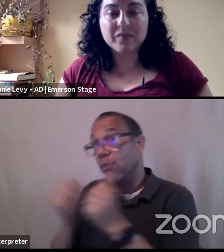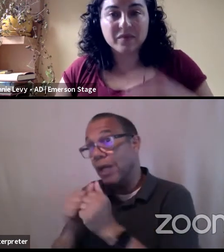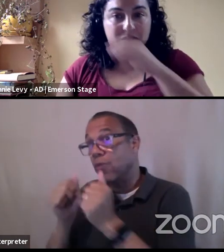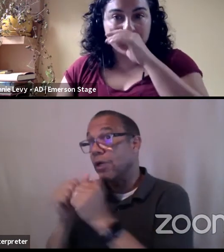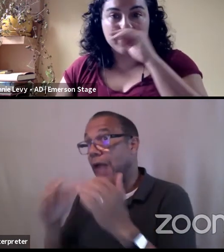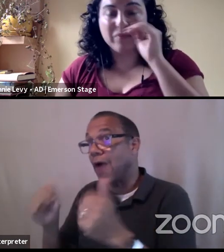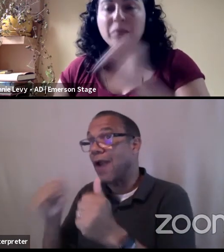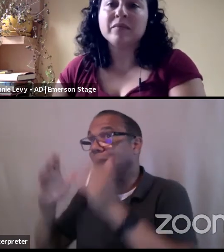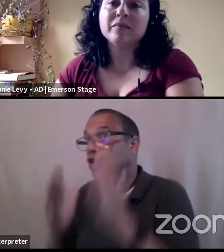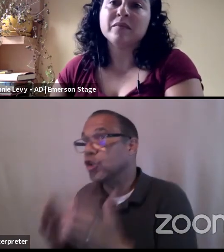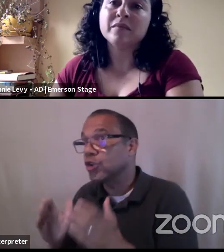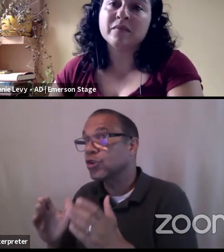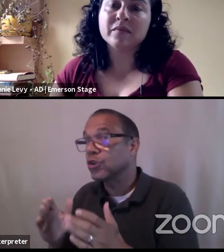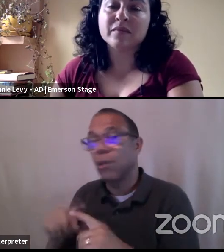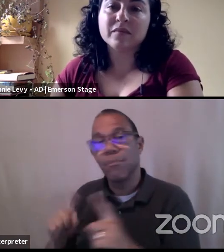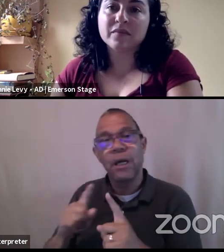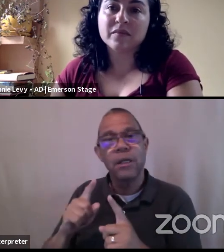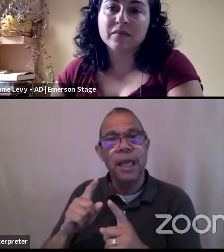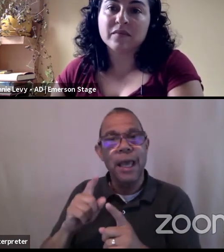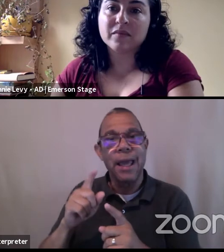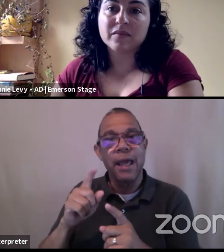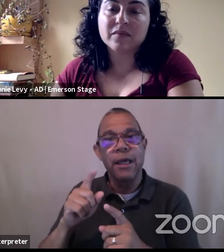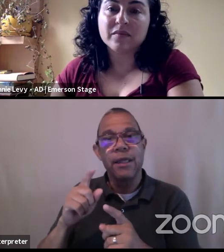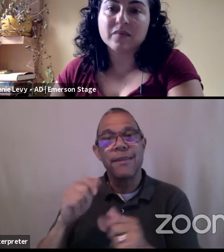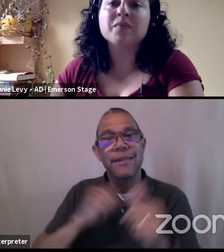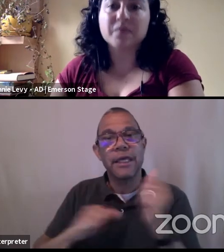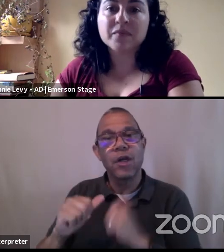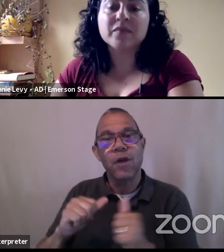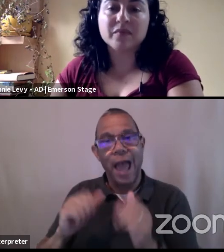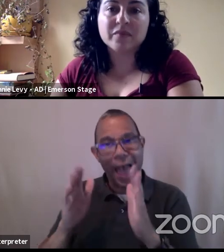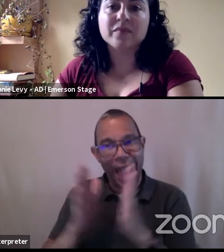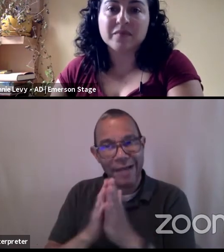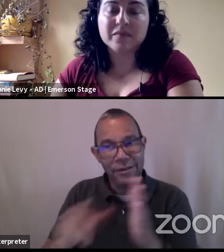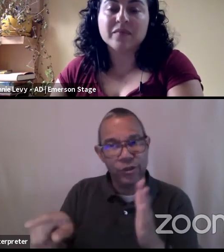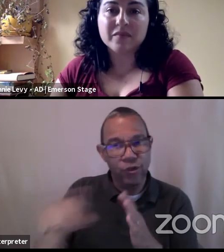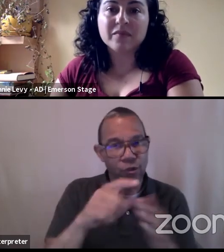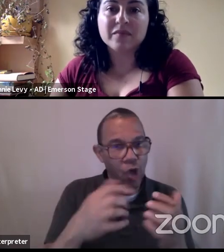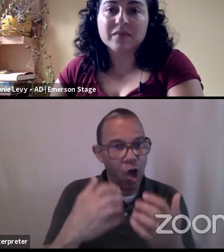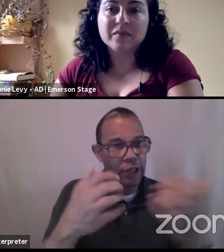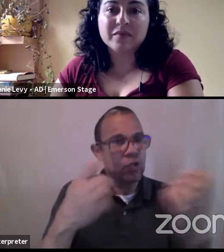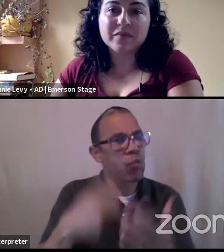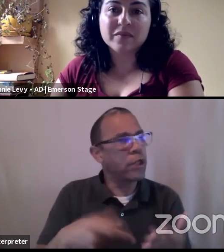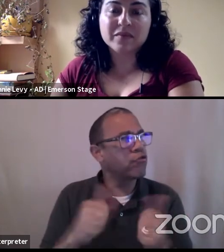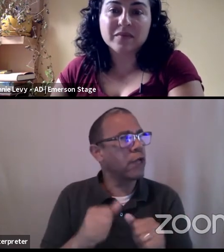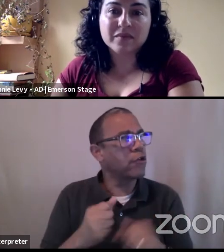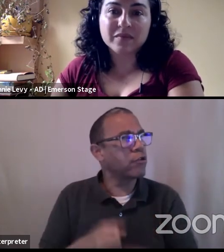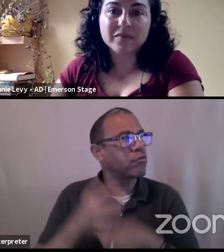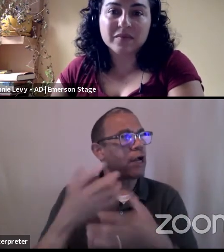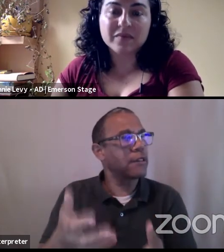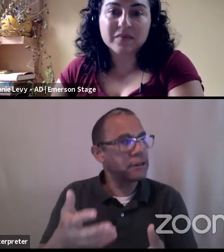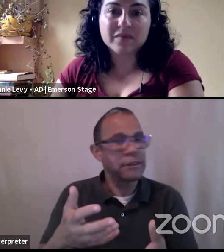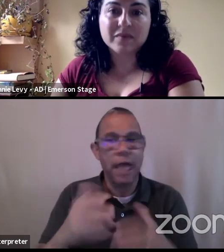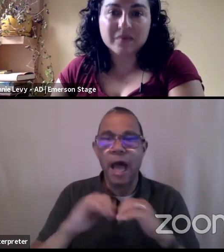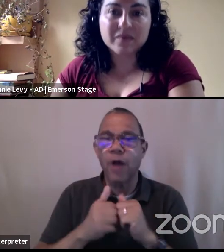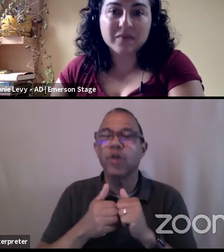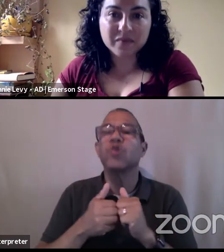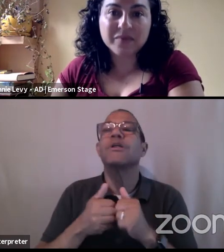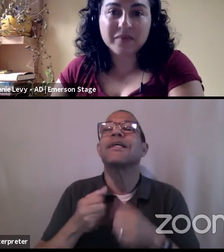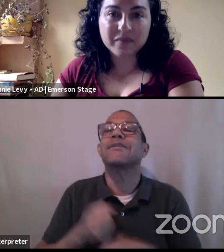question that theater asks is what do you express right now? What's the point of pain you express right now? And what's the best medium to express it?